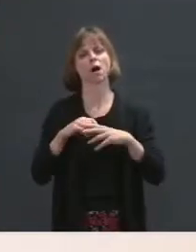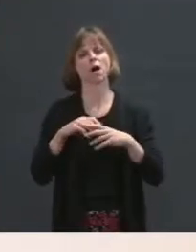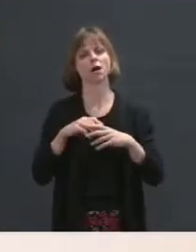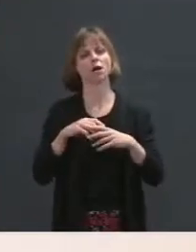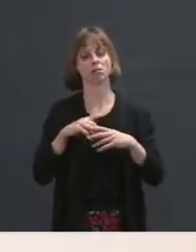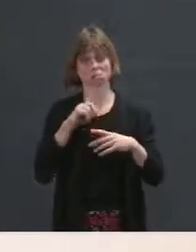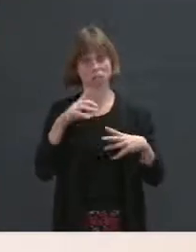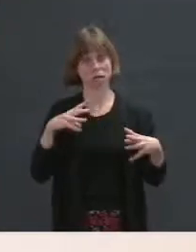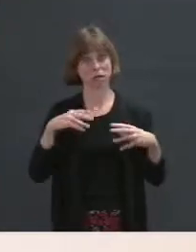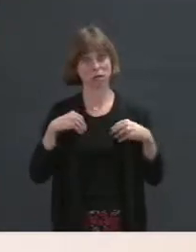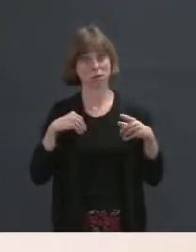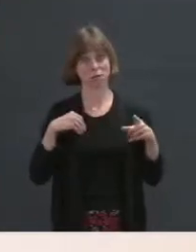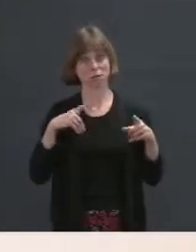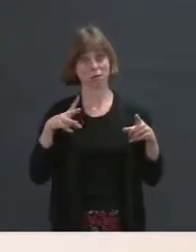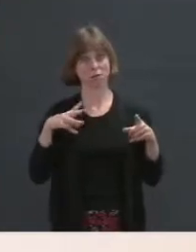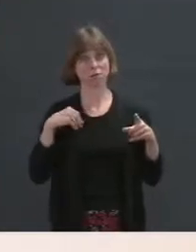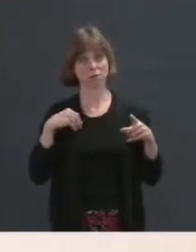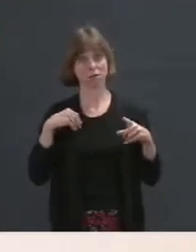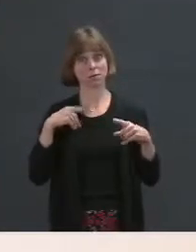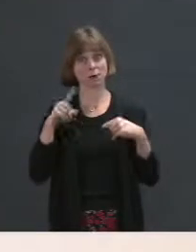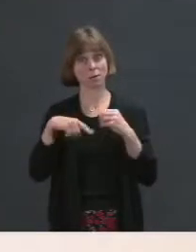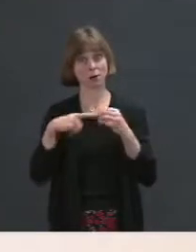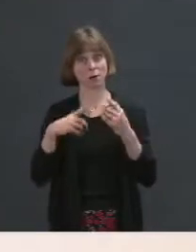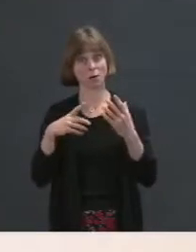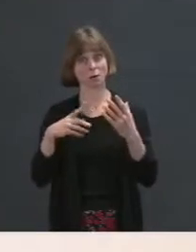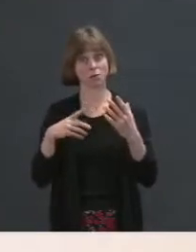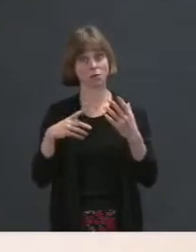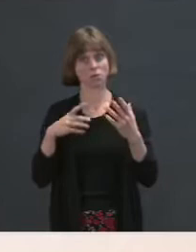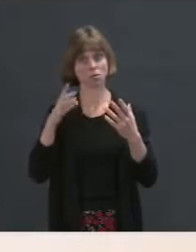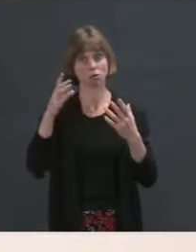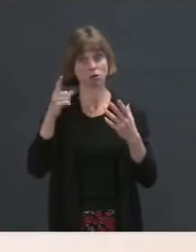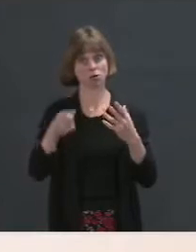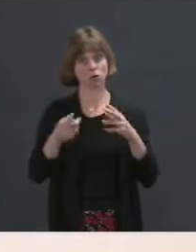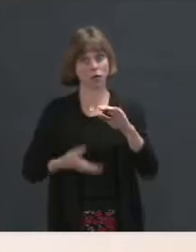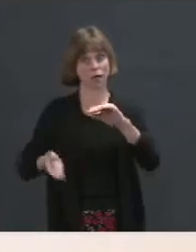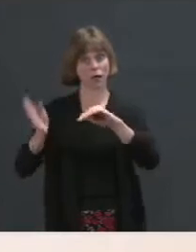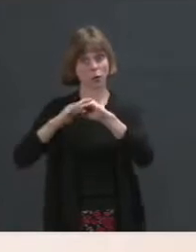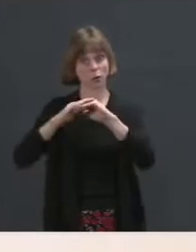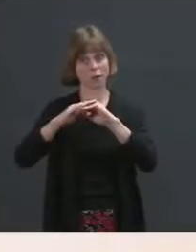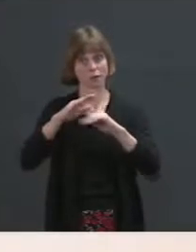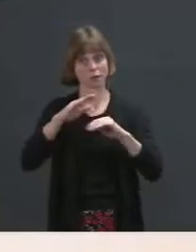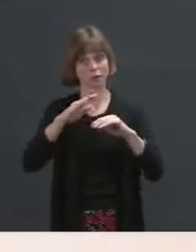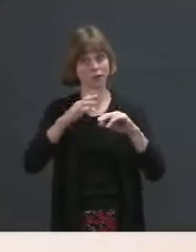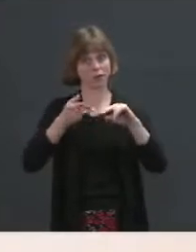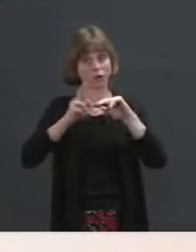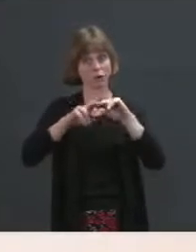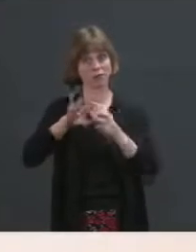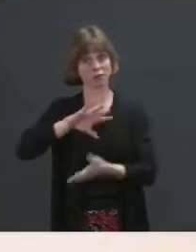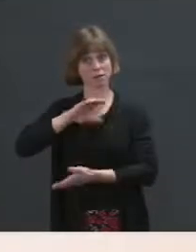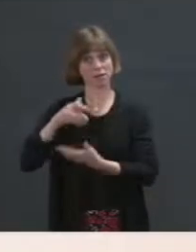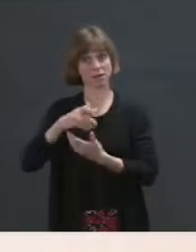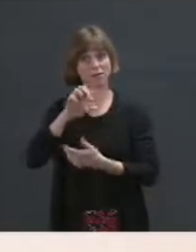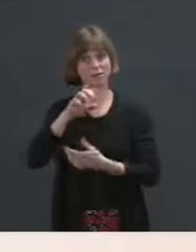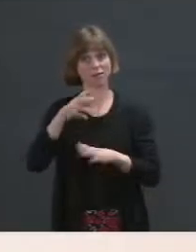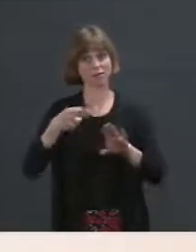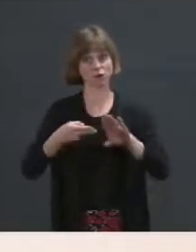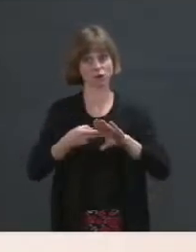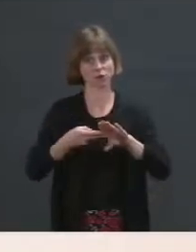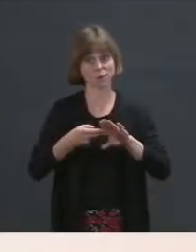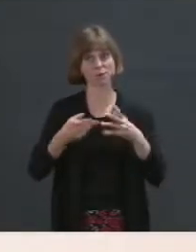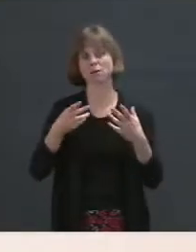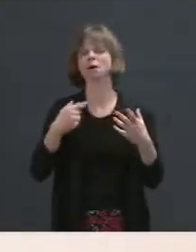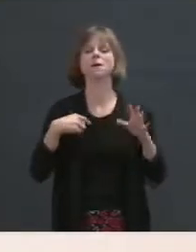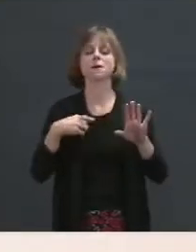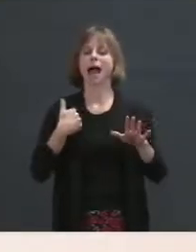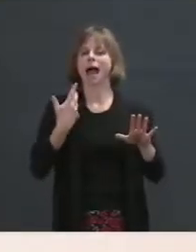receptive to your pleas for help on boosting the supplies of the chips? I don't want to get into the